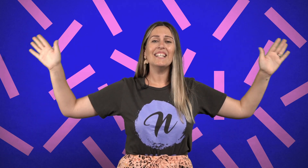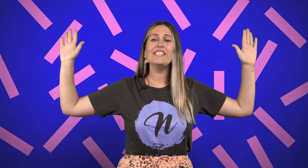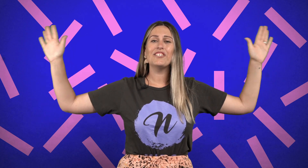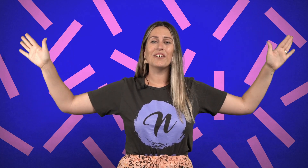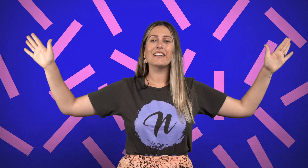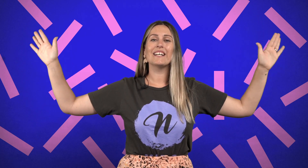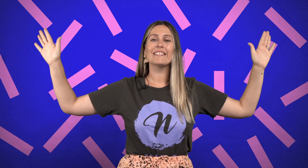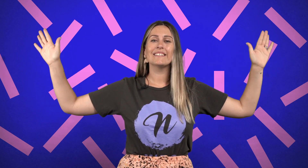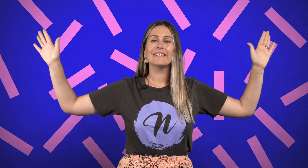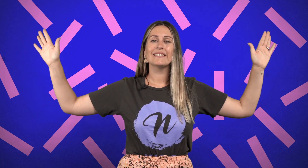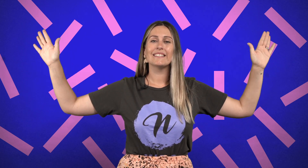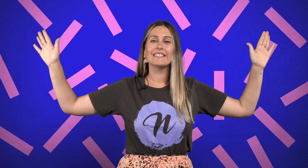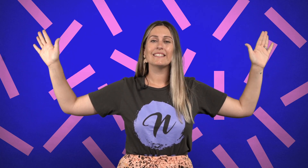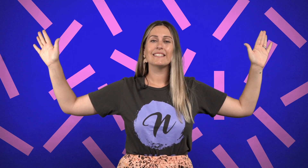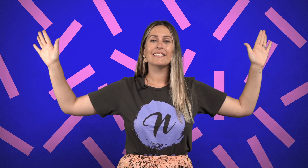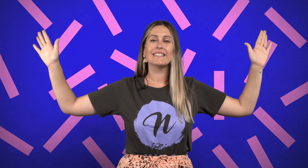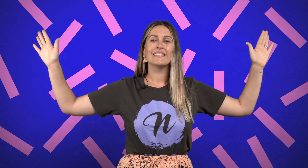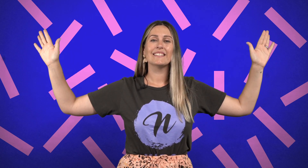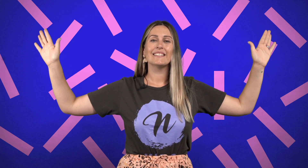and stronger